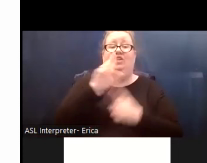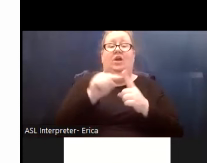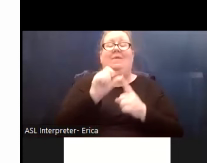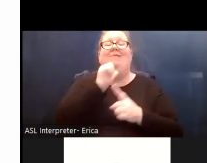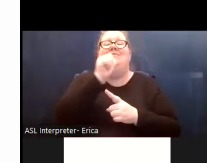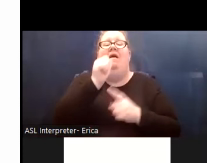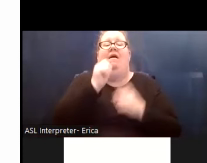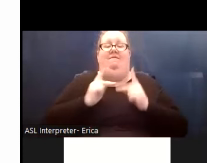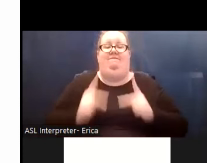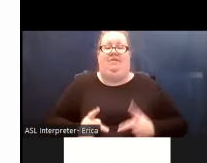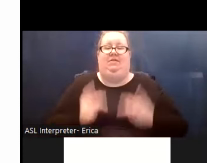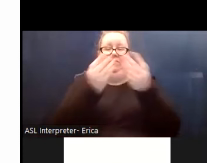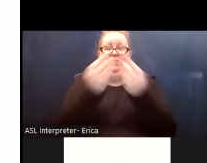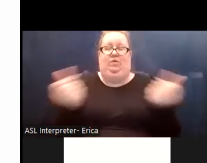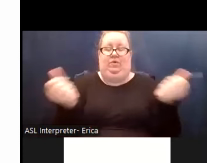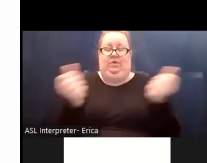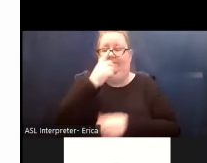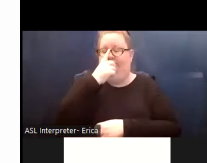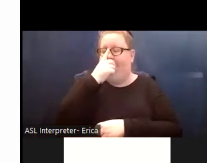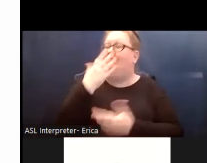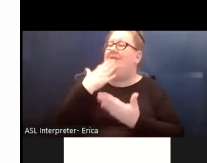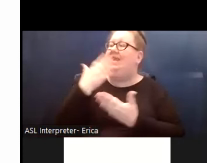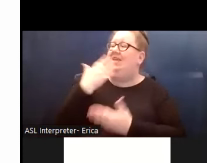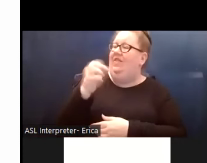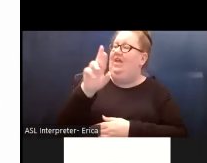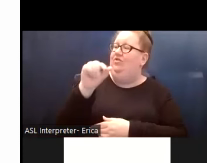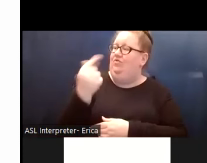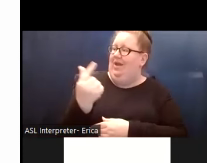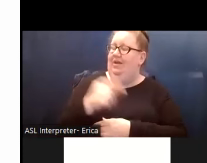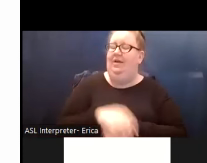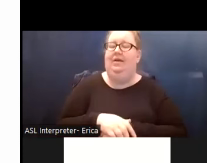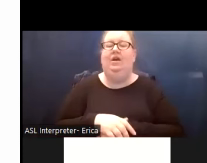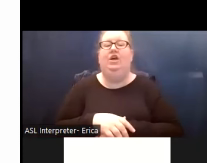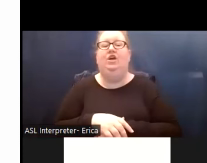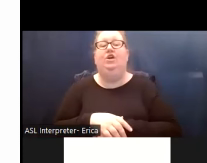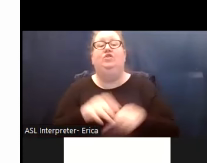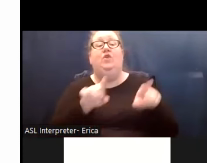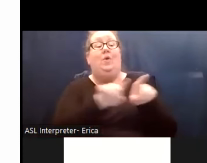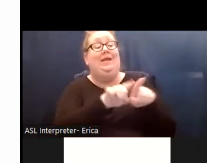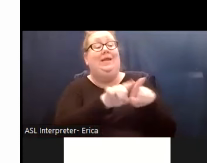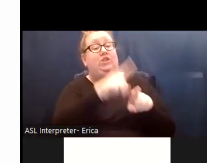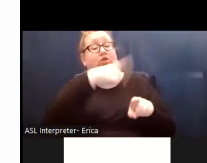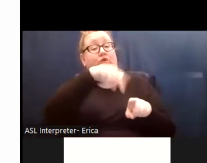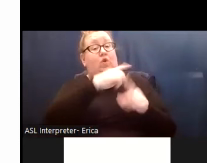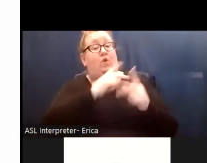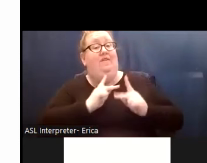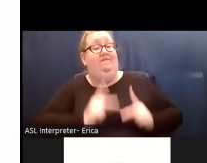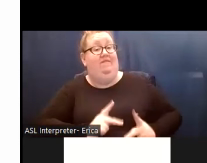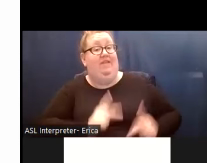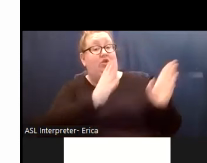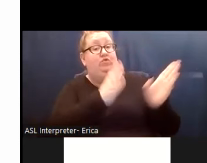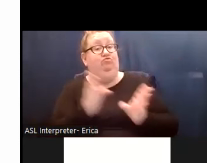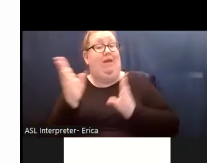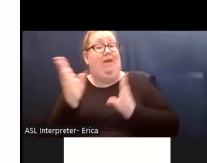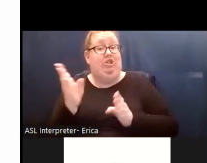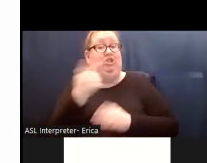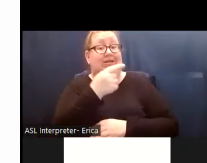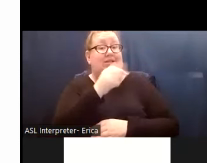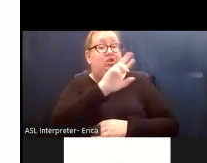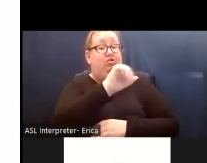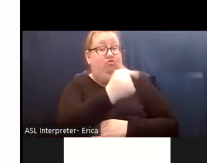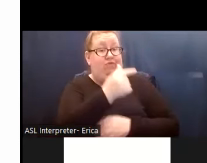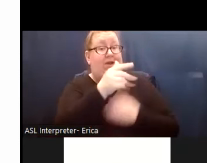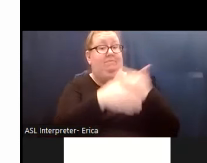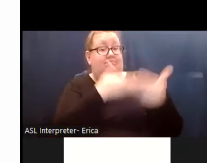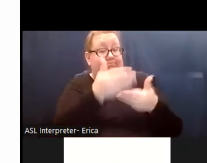solutions. Great, thank you, Greg. So in addition to those physical strategies that Greg walked